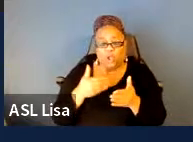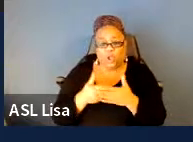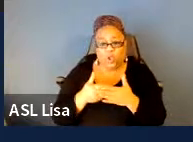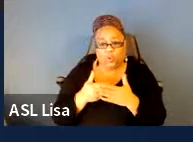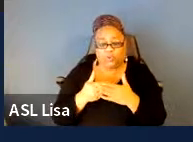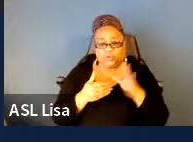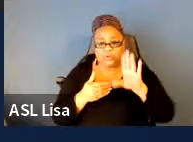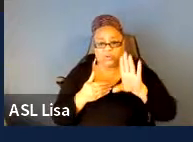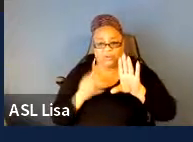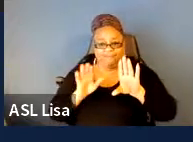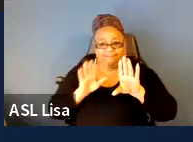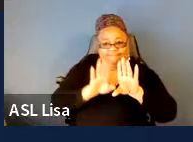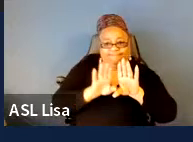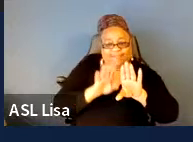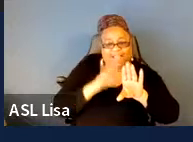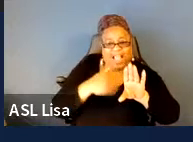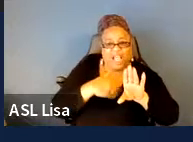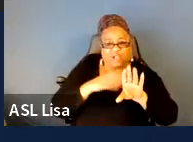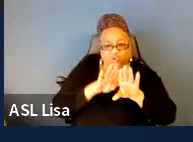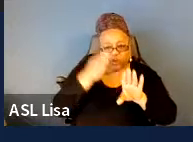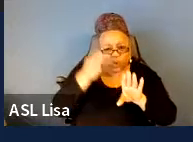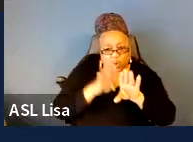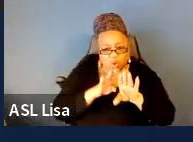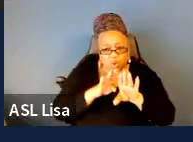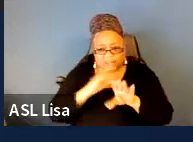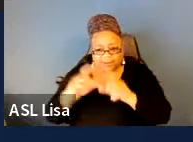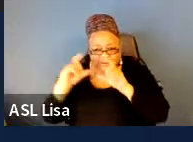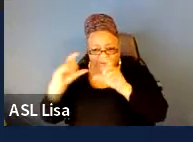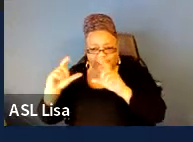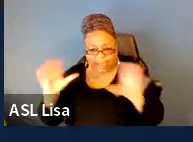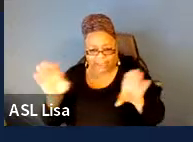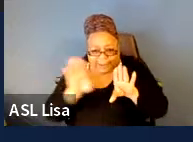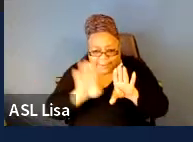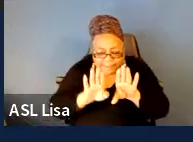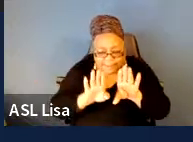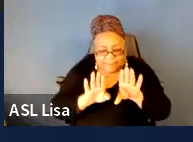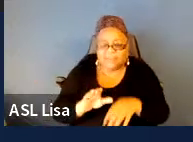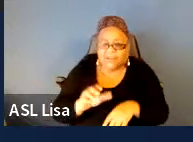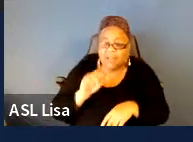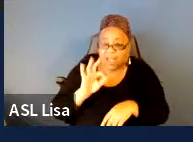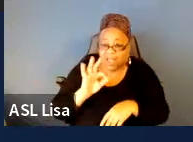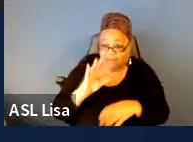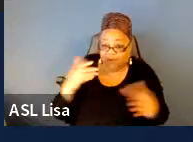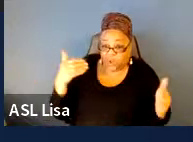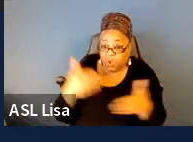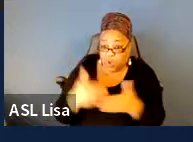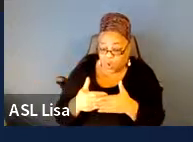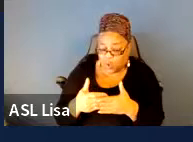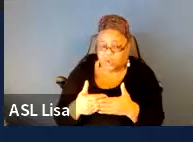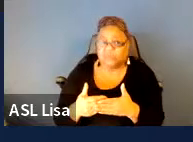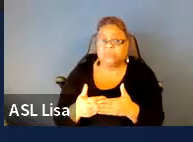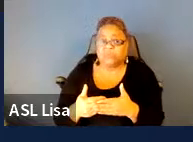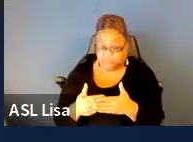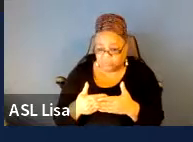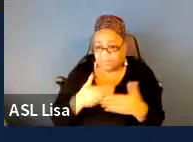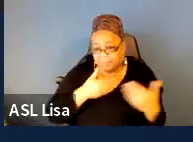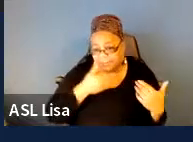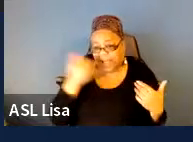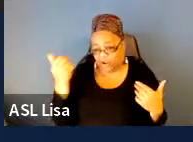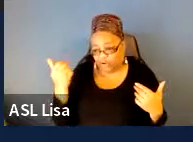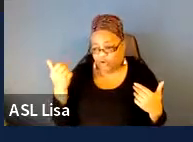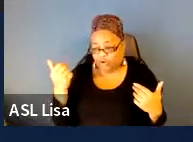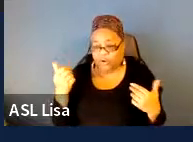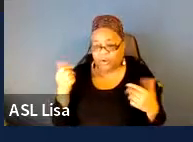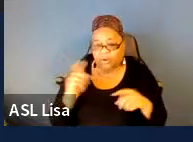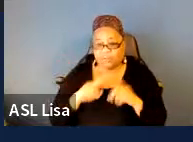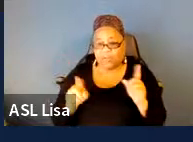to the door. Obviously, it would be great. The closer the sign is to the latch side of the door or to the right side of the door, the better it's going to be. But